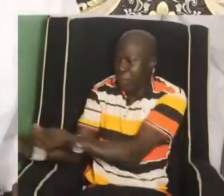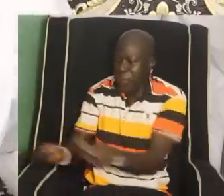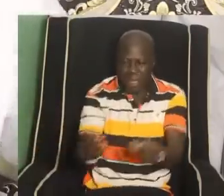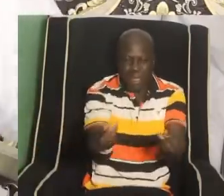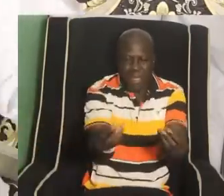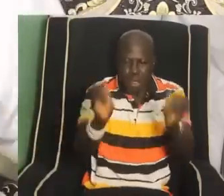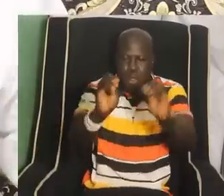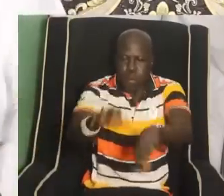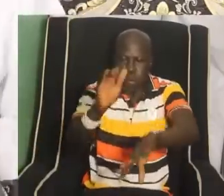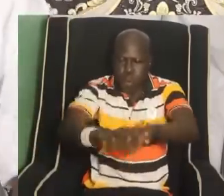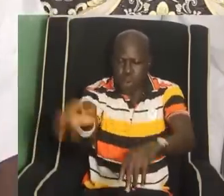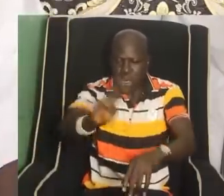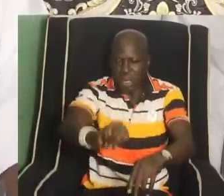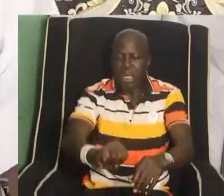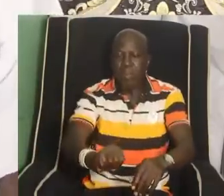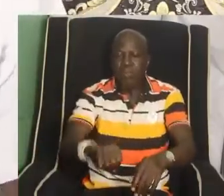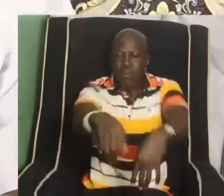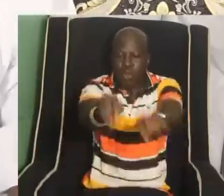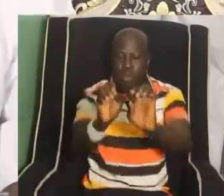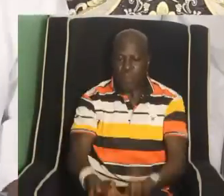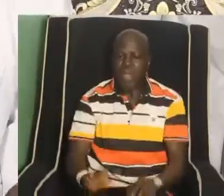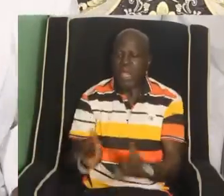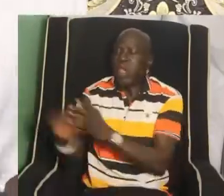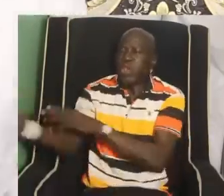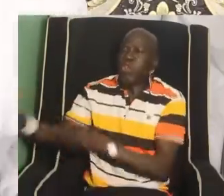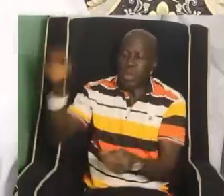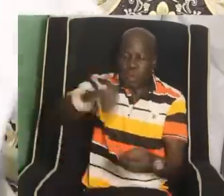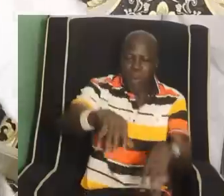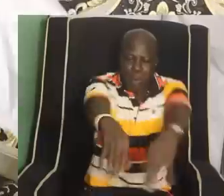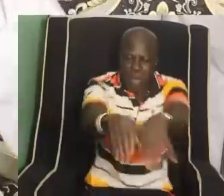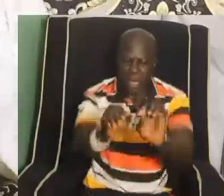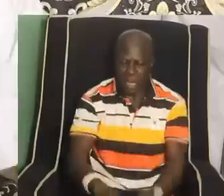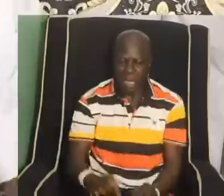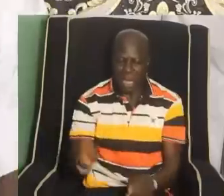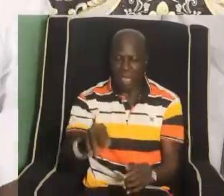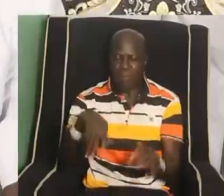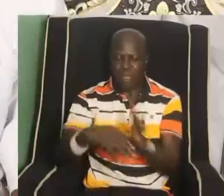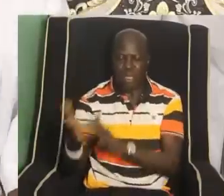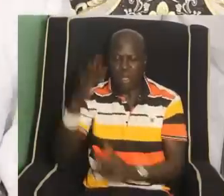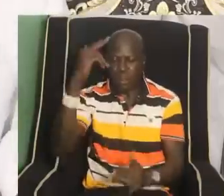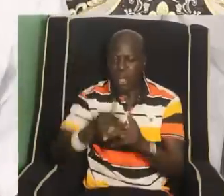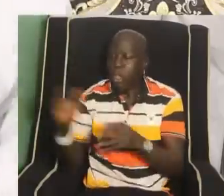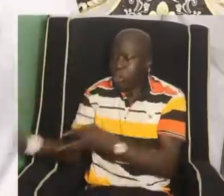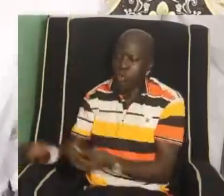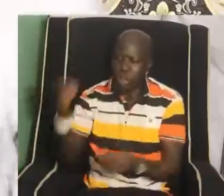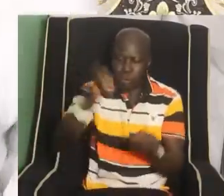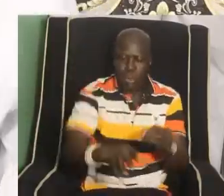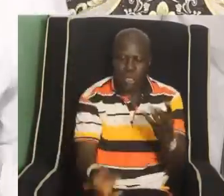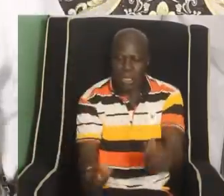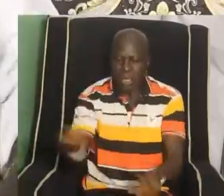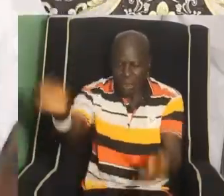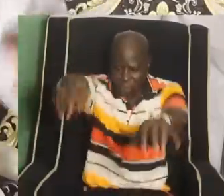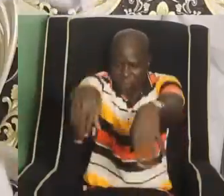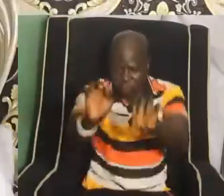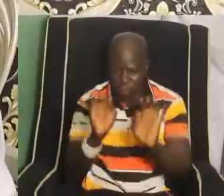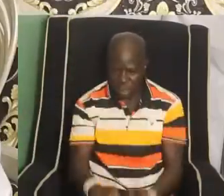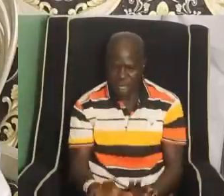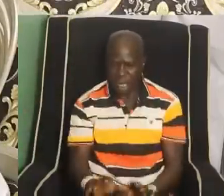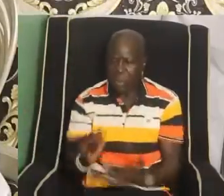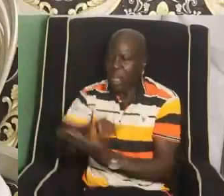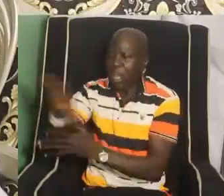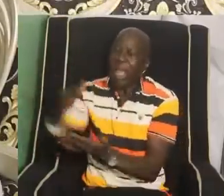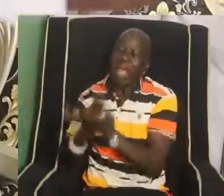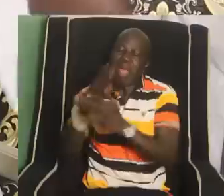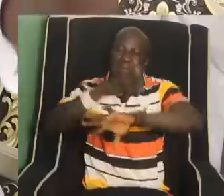lórí. You will bury dead. Ó fẹ́rú fẹ́rú ẹ̀. You will be brought to the sun. Ó fi yẹ̀pẹ̀ fún yẹ̀pẹ̀. Ashi for the ashi.